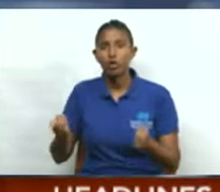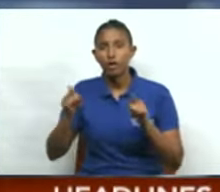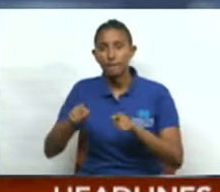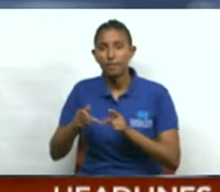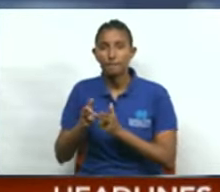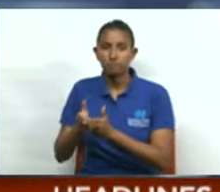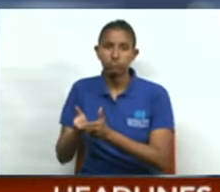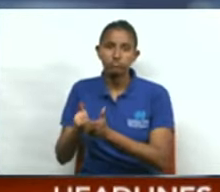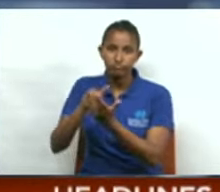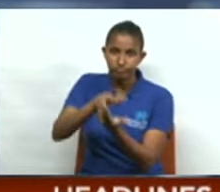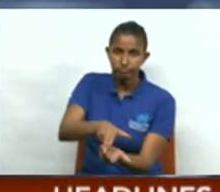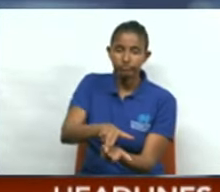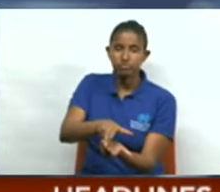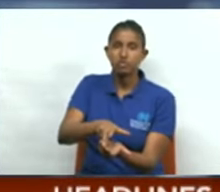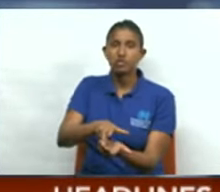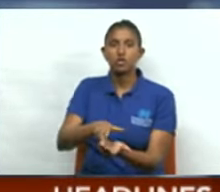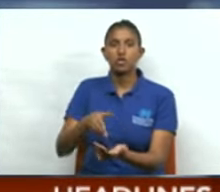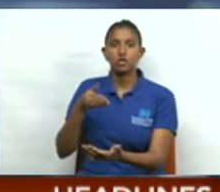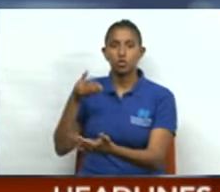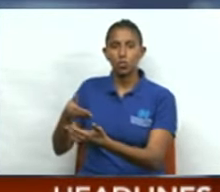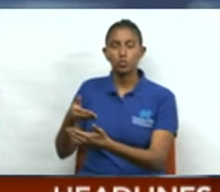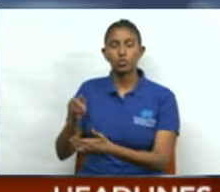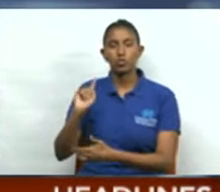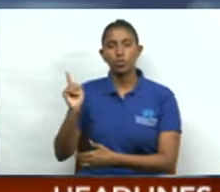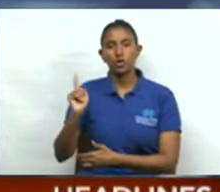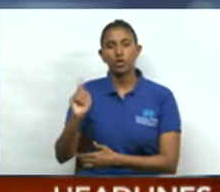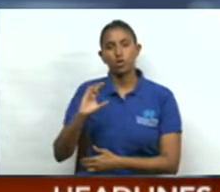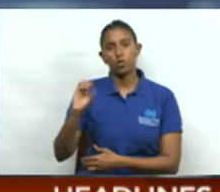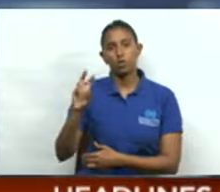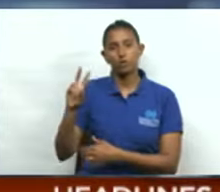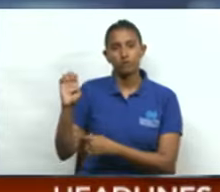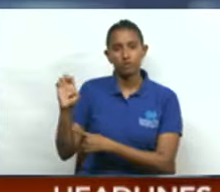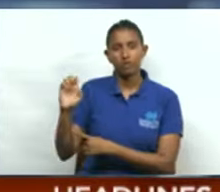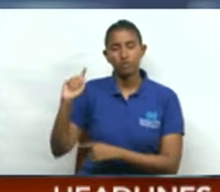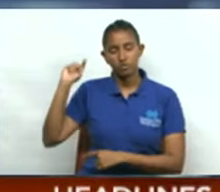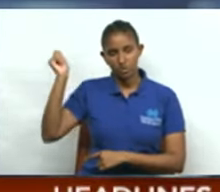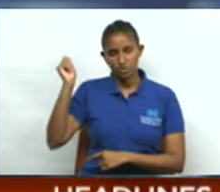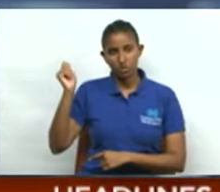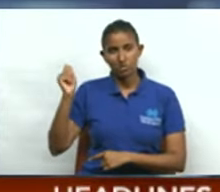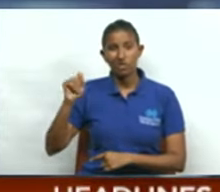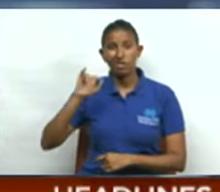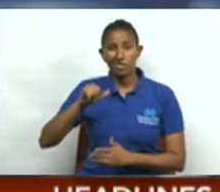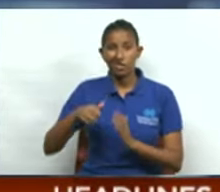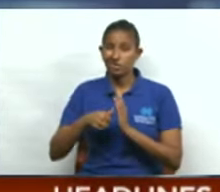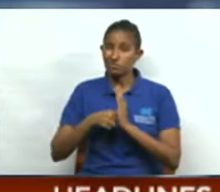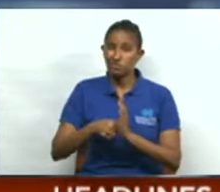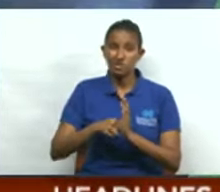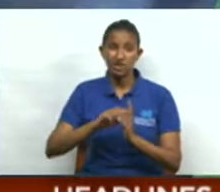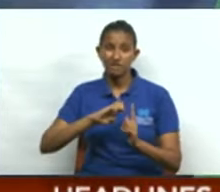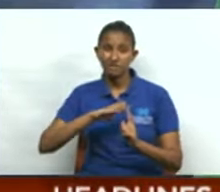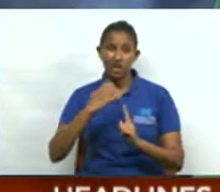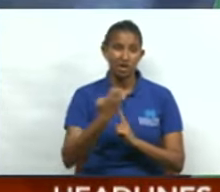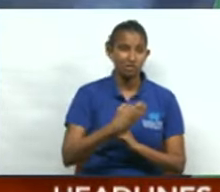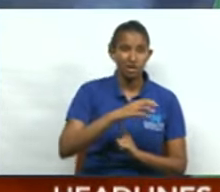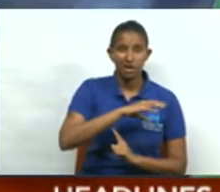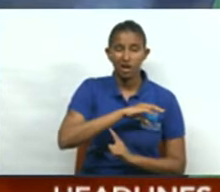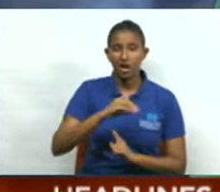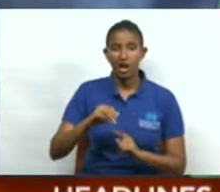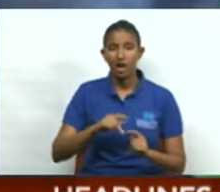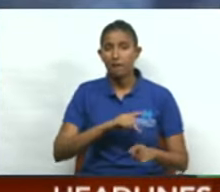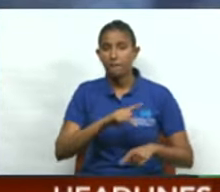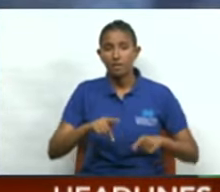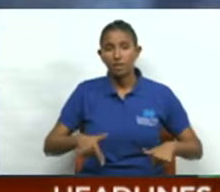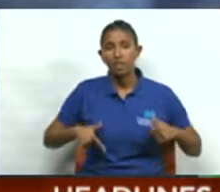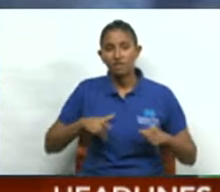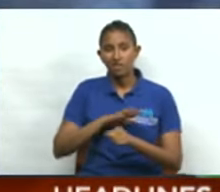into a coral reef just off the coast of Cove, threatening the island's ecosystem and livelihood. Meanwhile, Trinidad and Tobago is nowhere